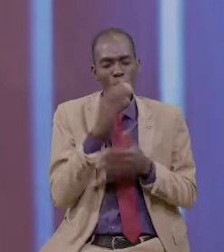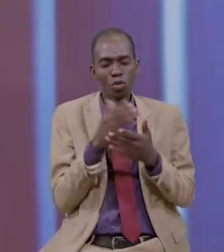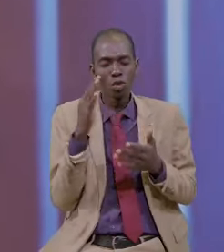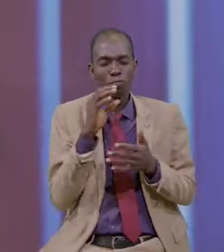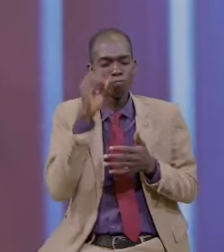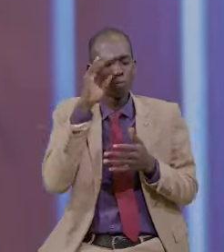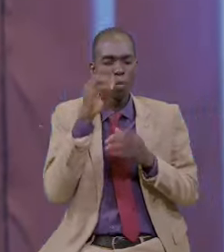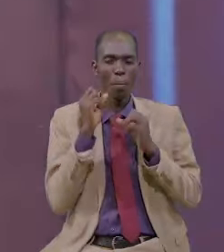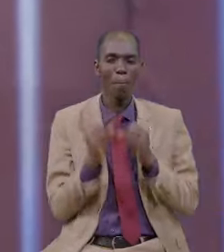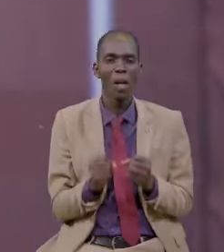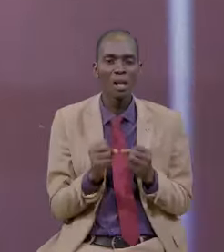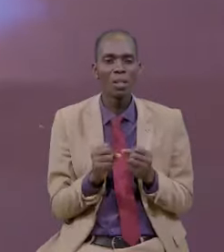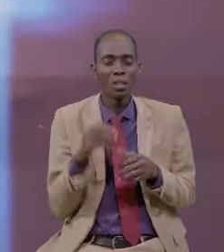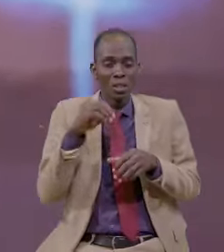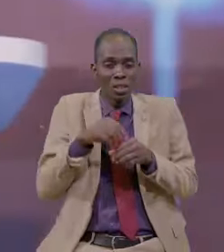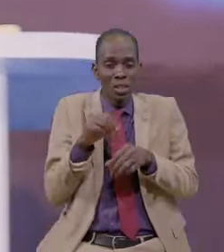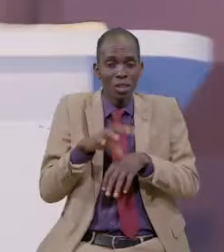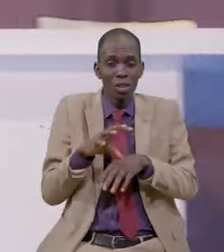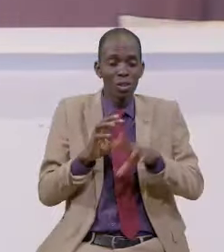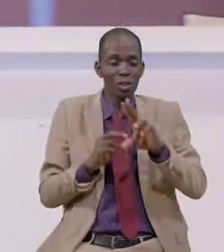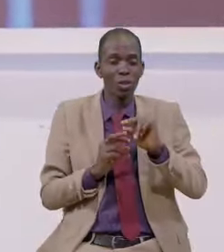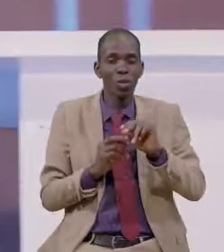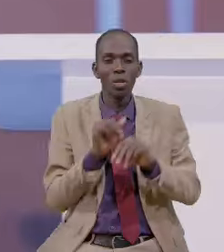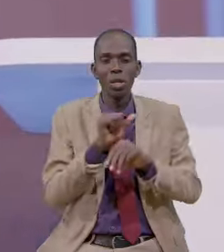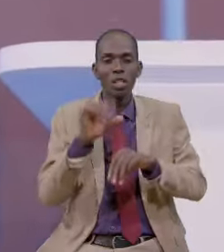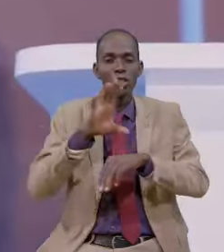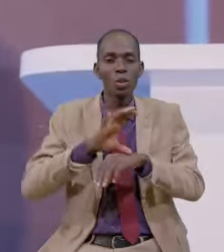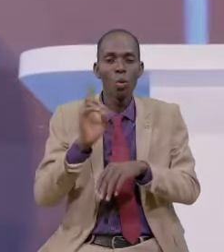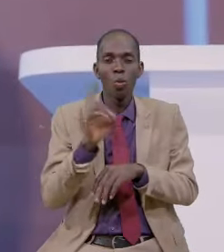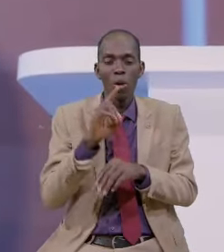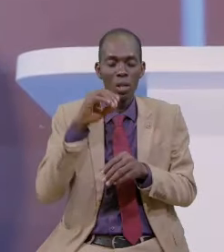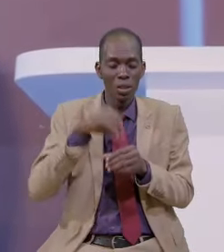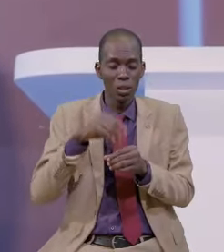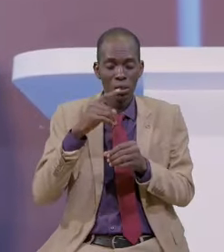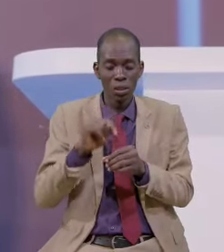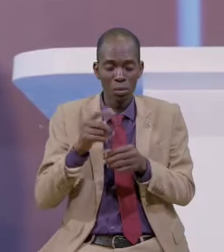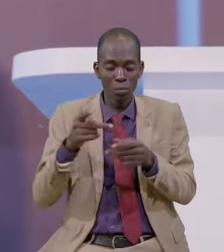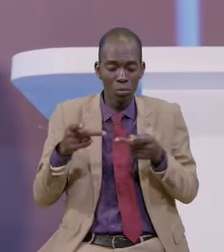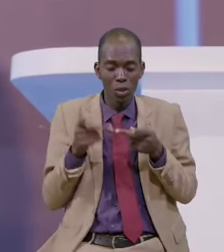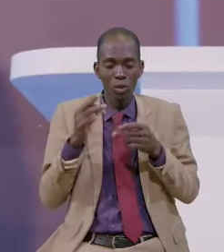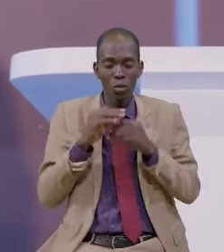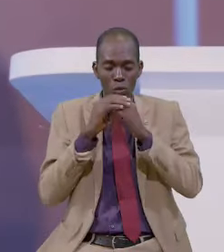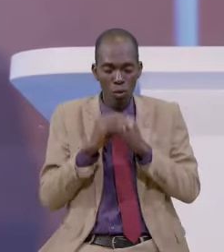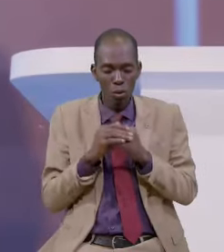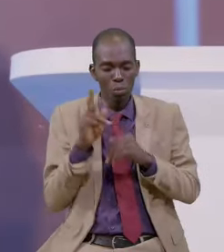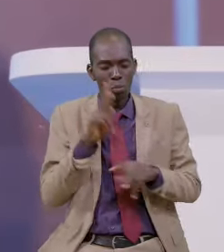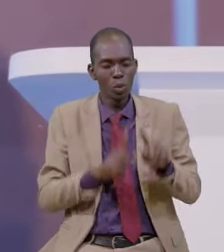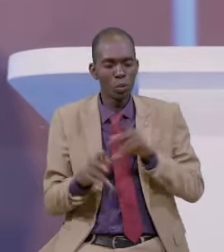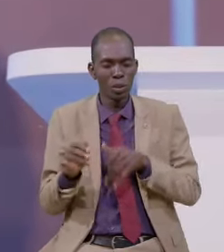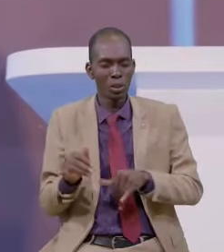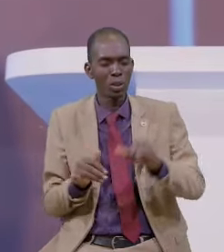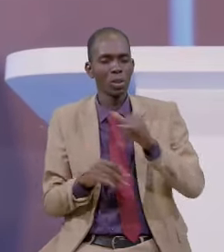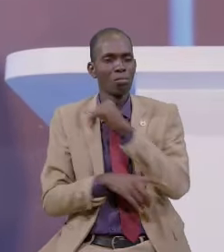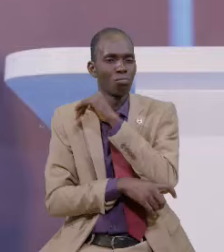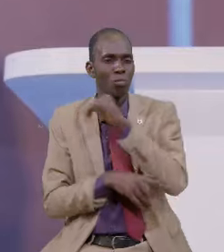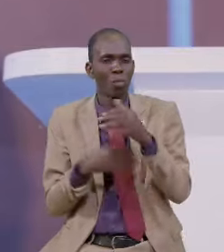church. A church where people are stealing money. That's offering now. You